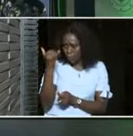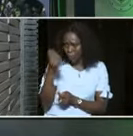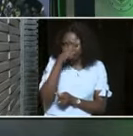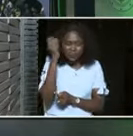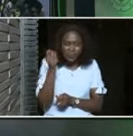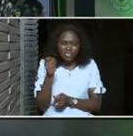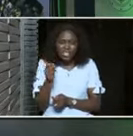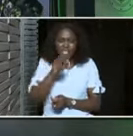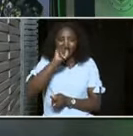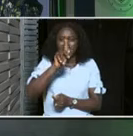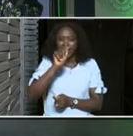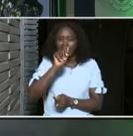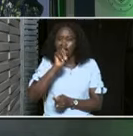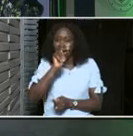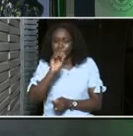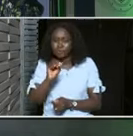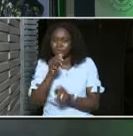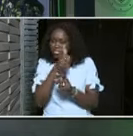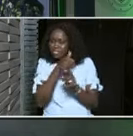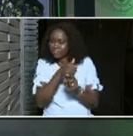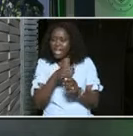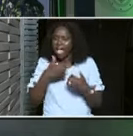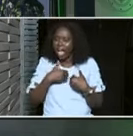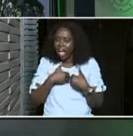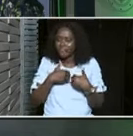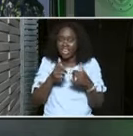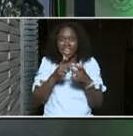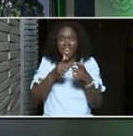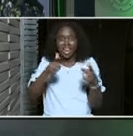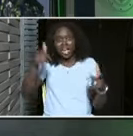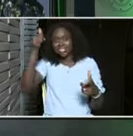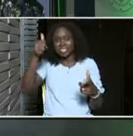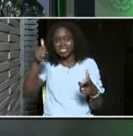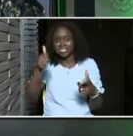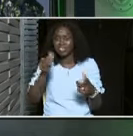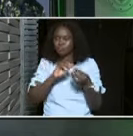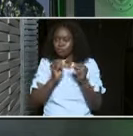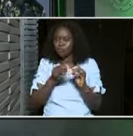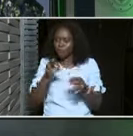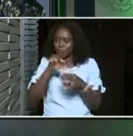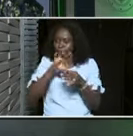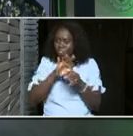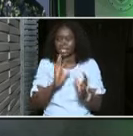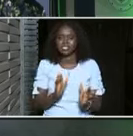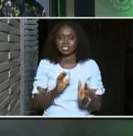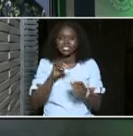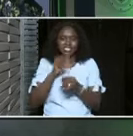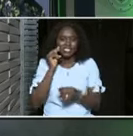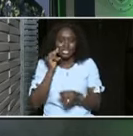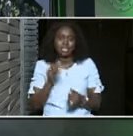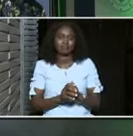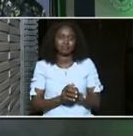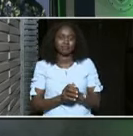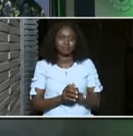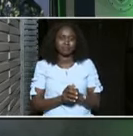itself has the largest number of voters in Nigeria. I think Lagos has overtaken that now. And what we are